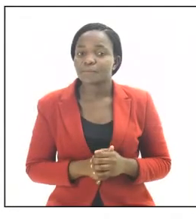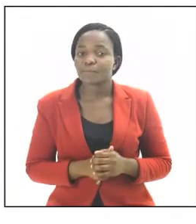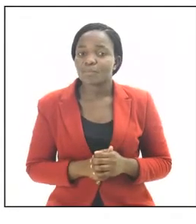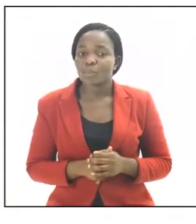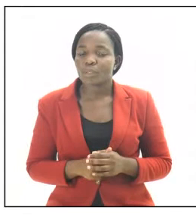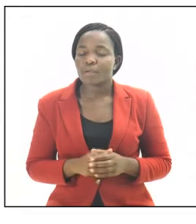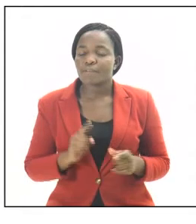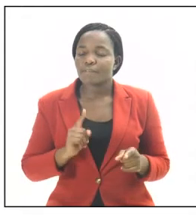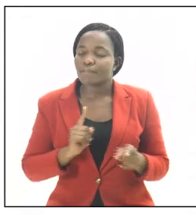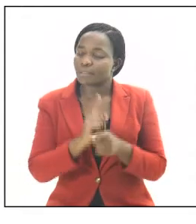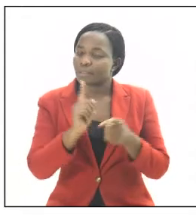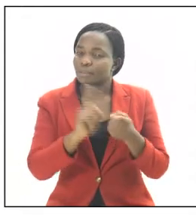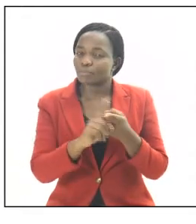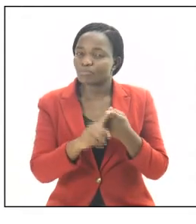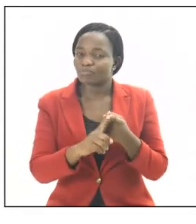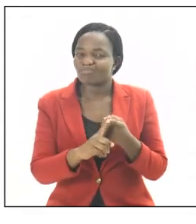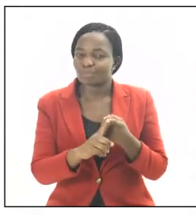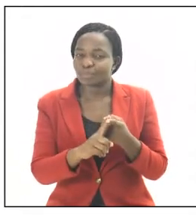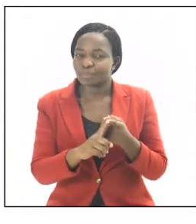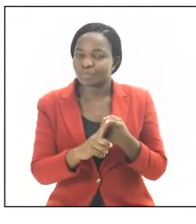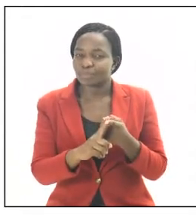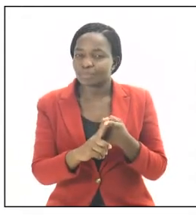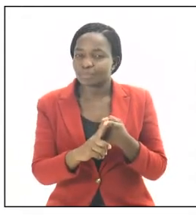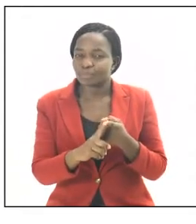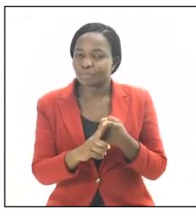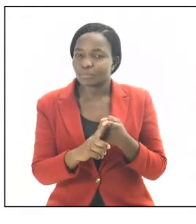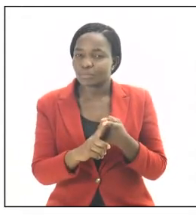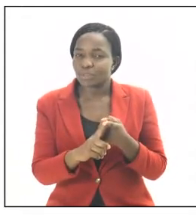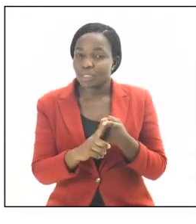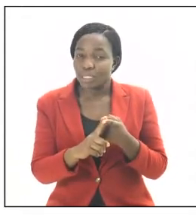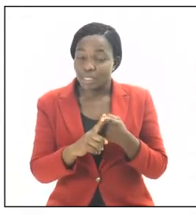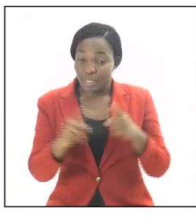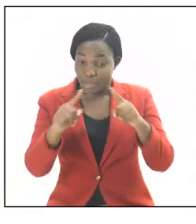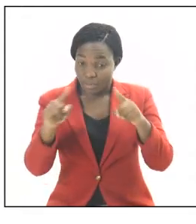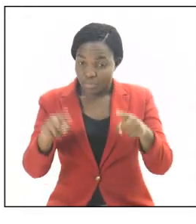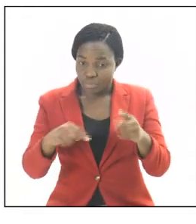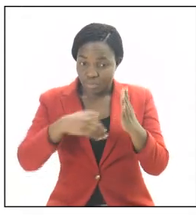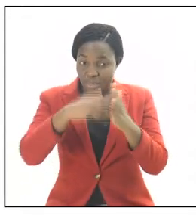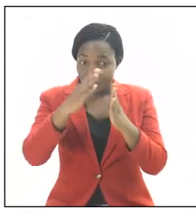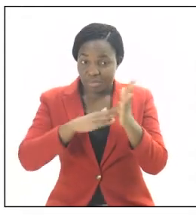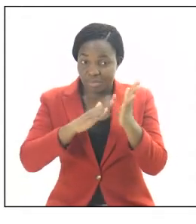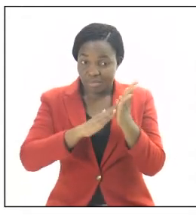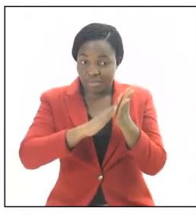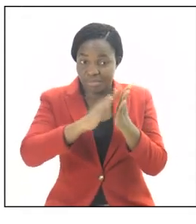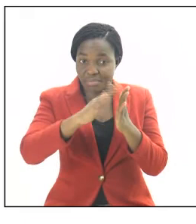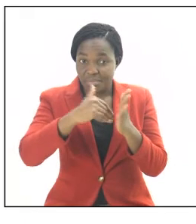First one, find the area of the shaded region.